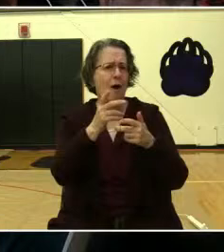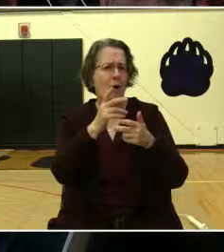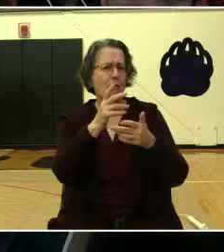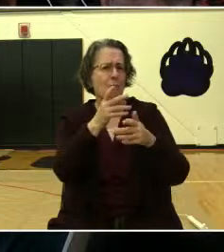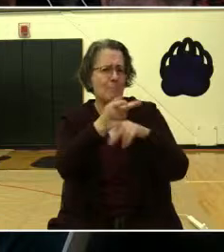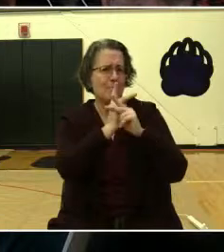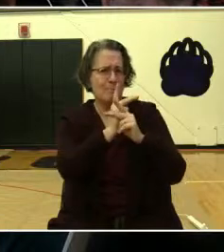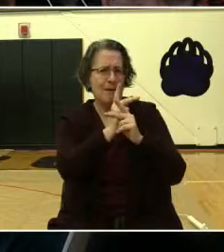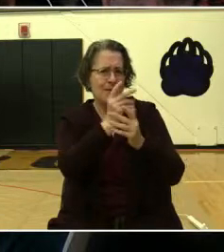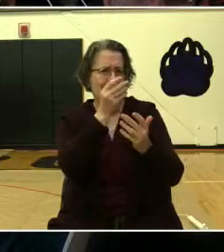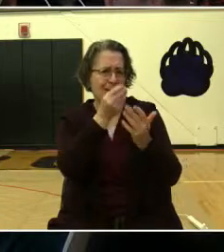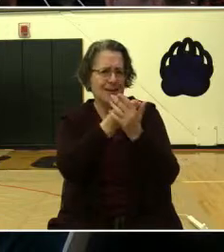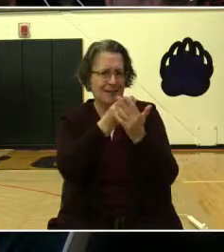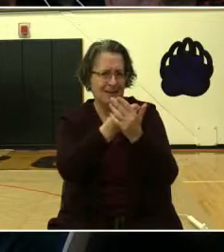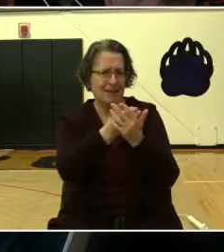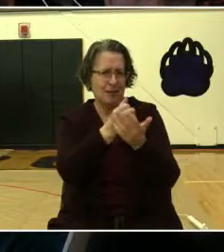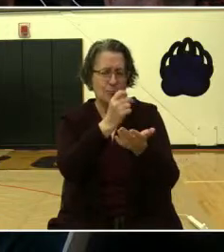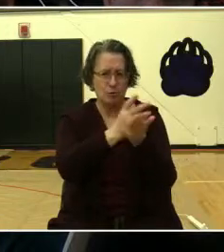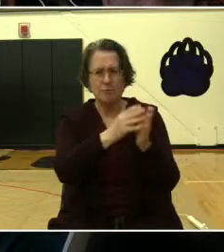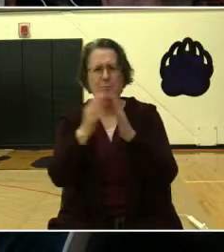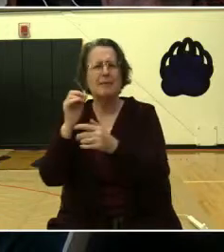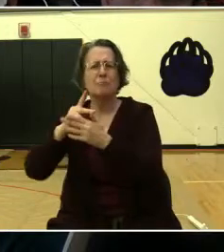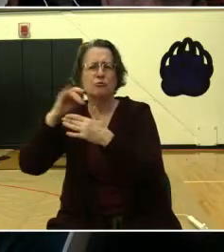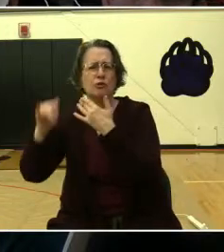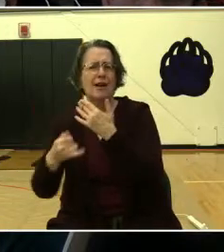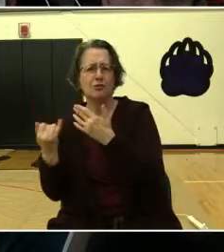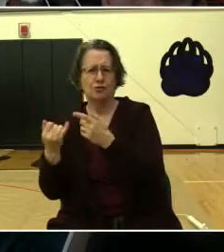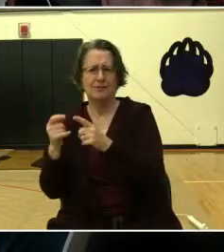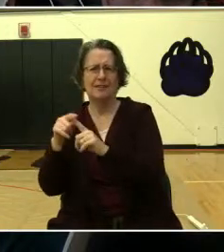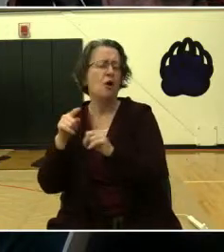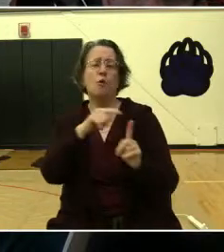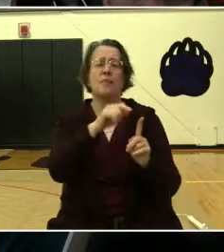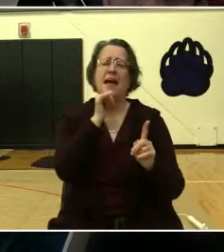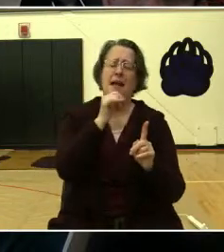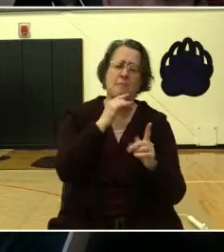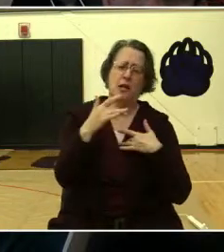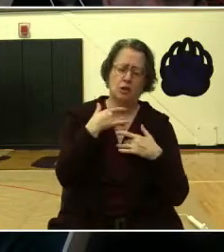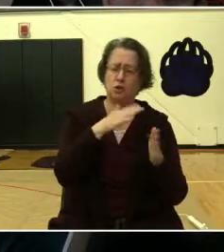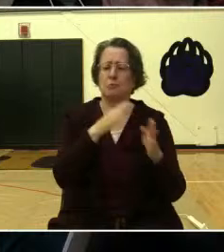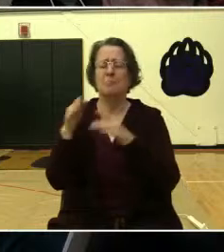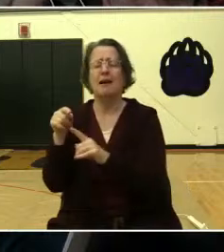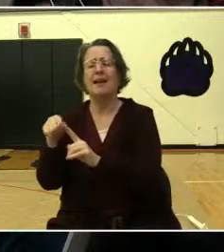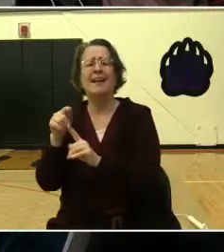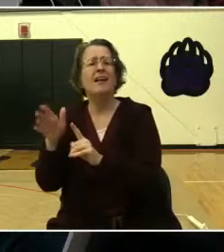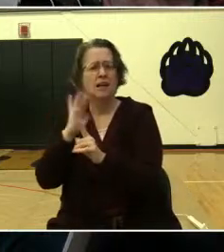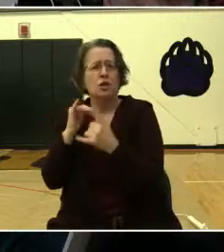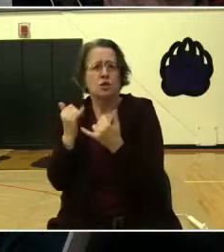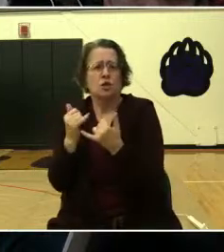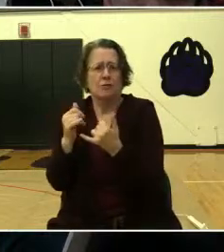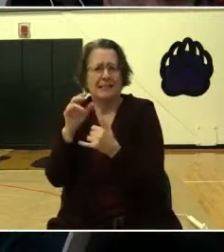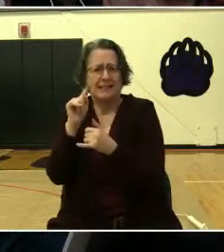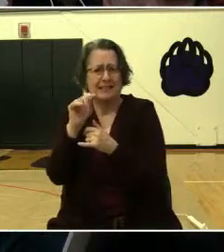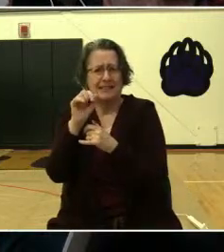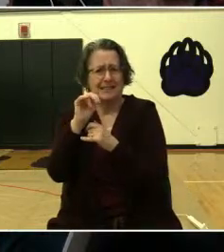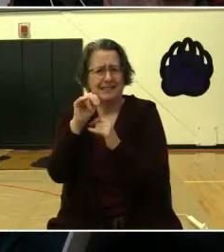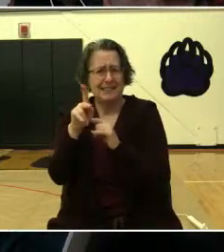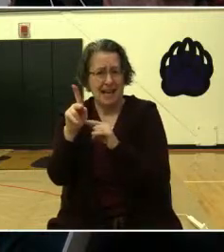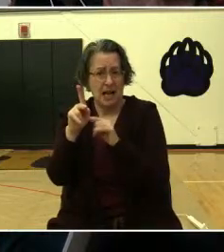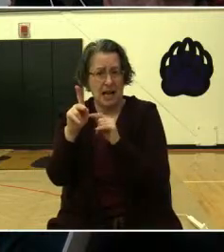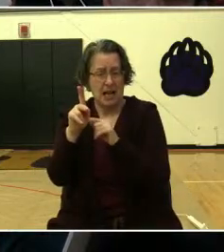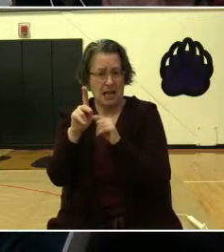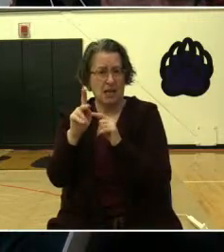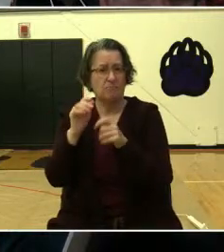um the existing tank we have I guess was built in the 1980s and I was just wondering what the